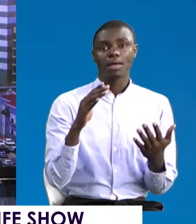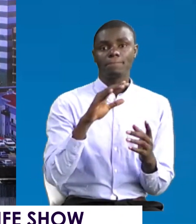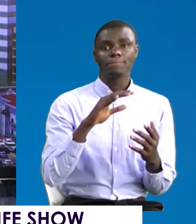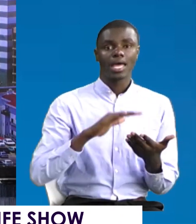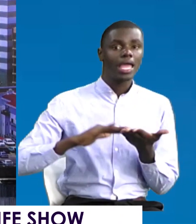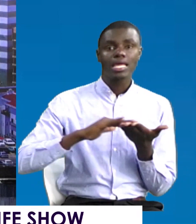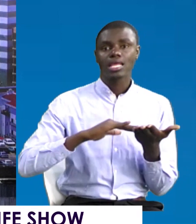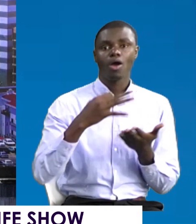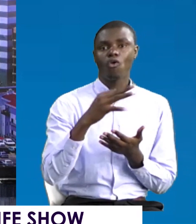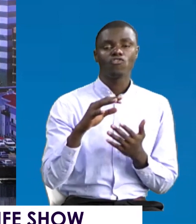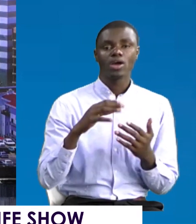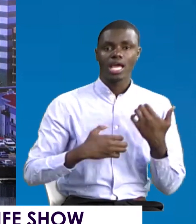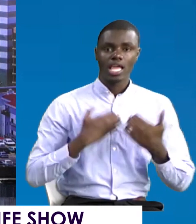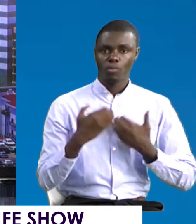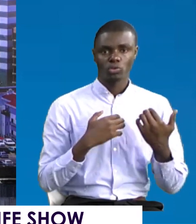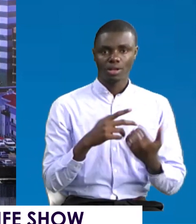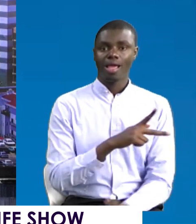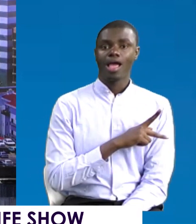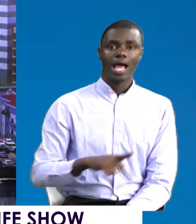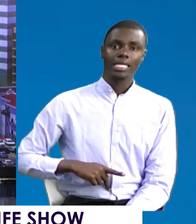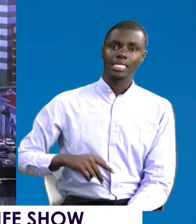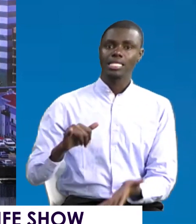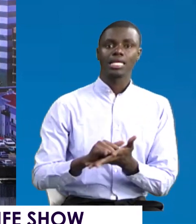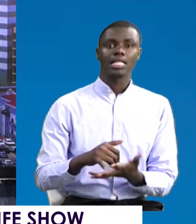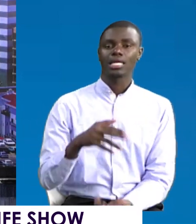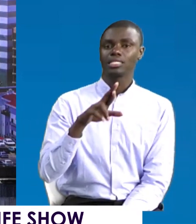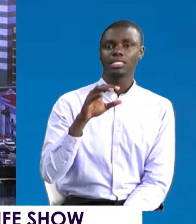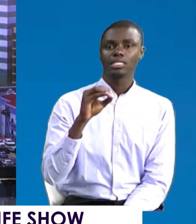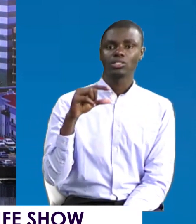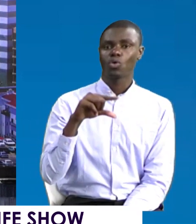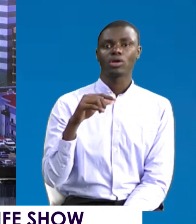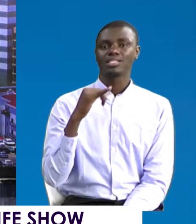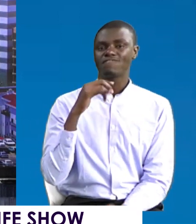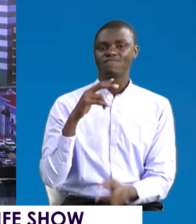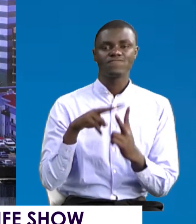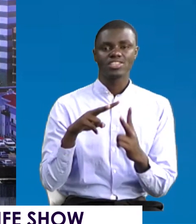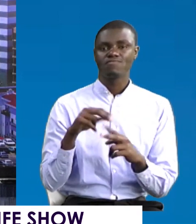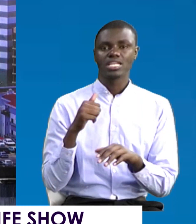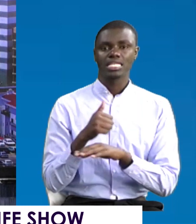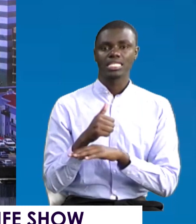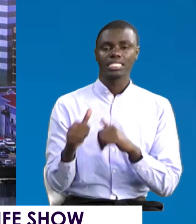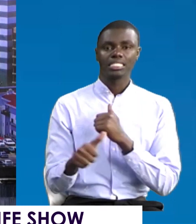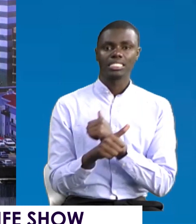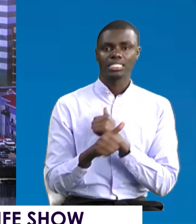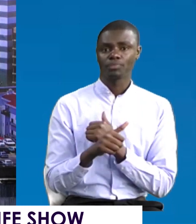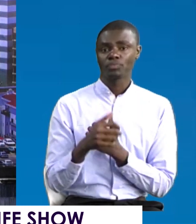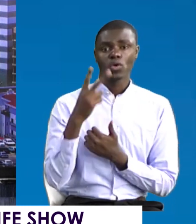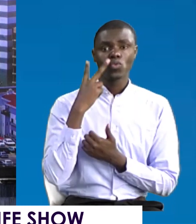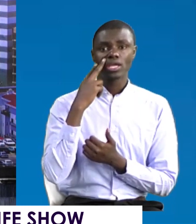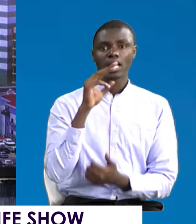of emotions. A king that is rogue is dangerous. That is why when you look